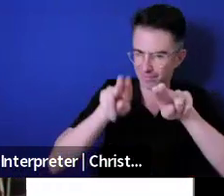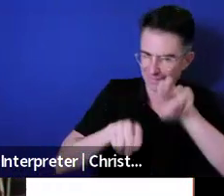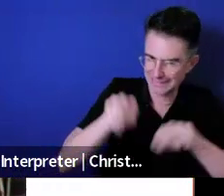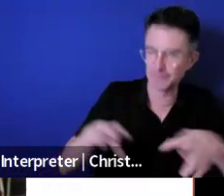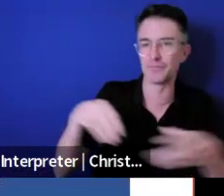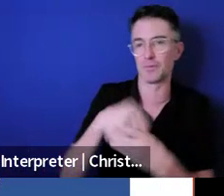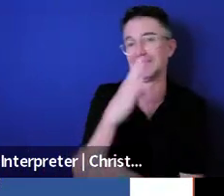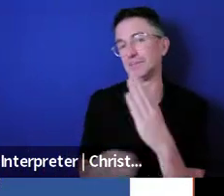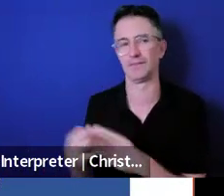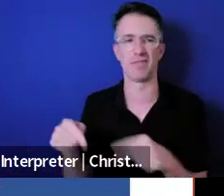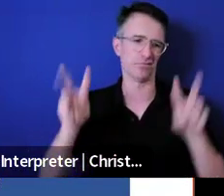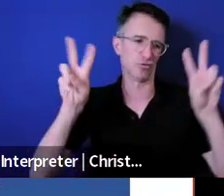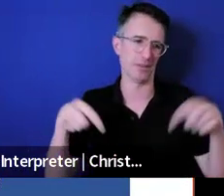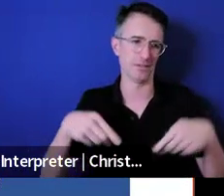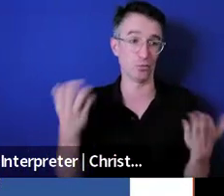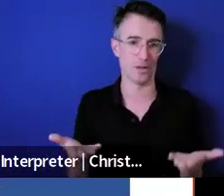So